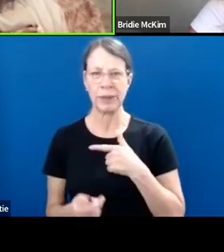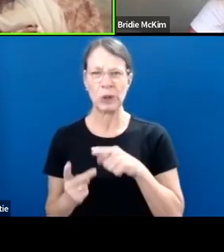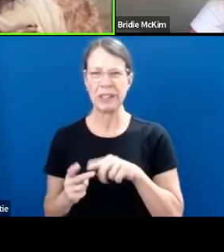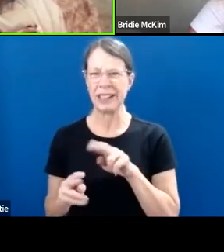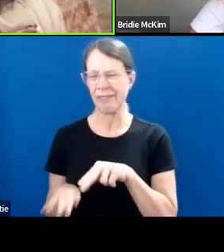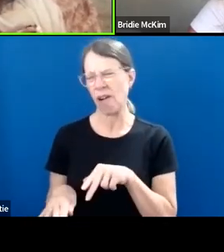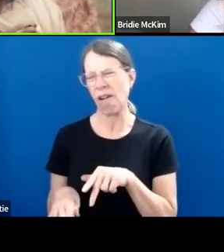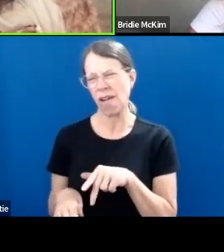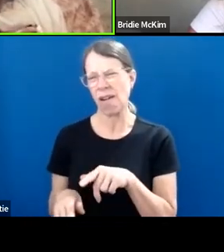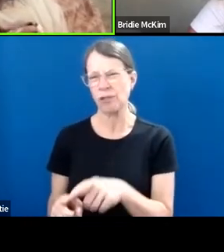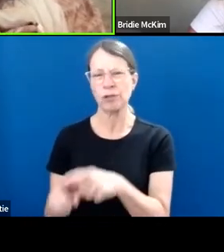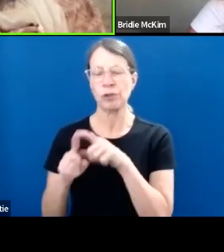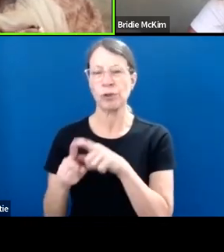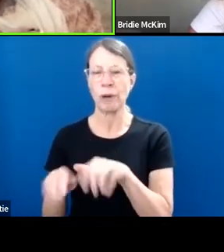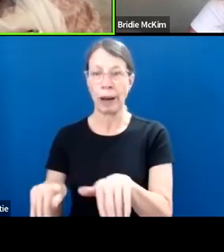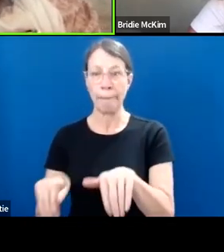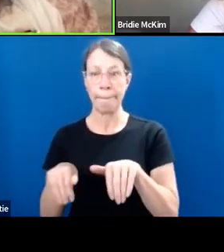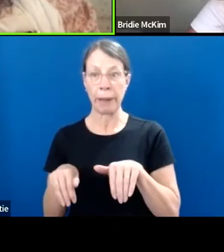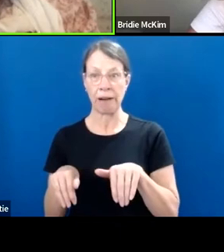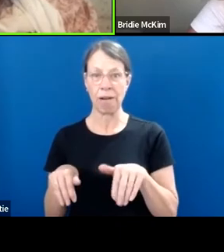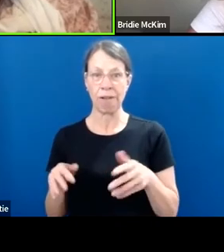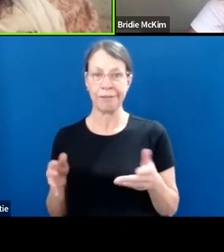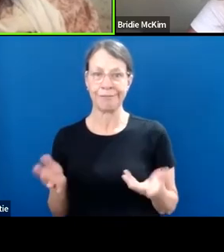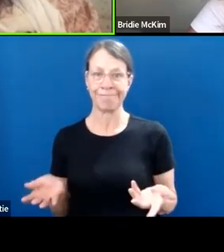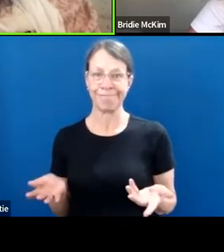difficult conversations, then